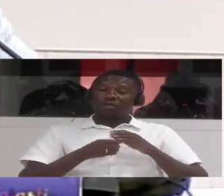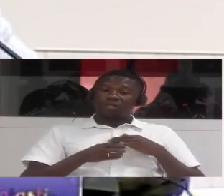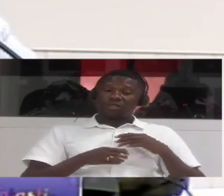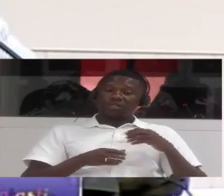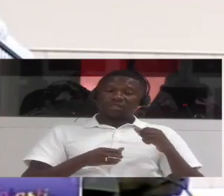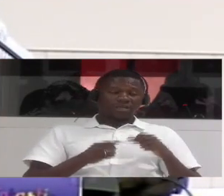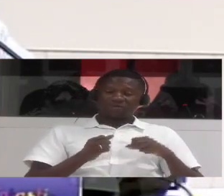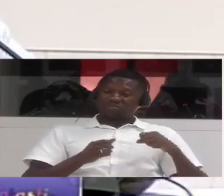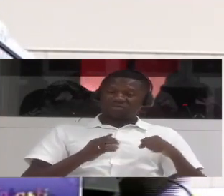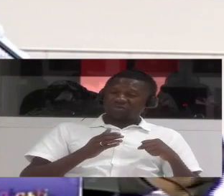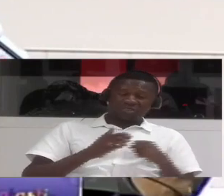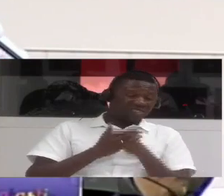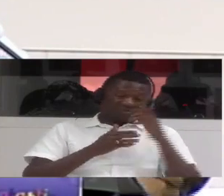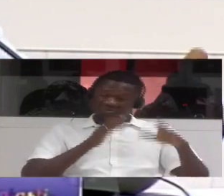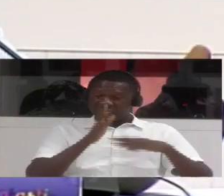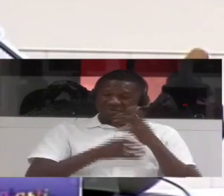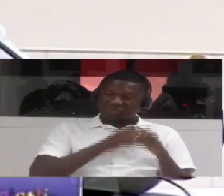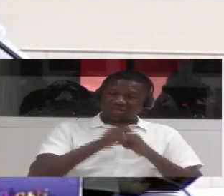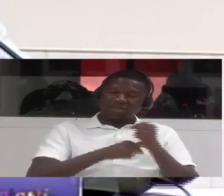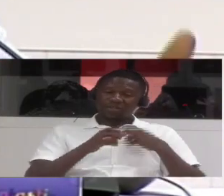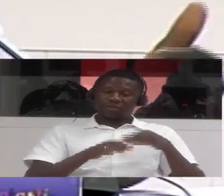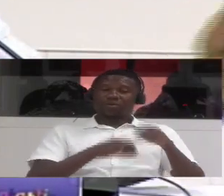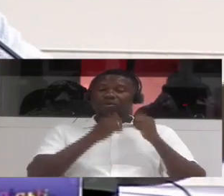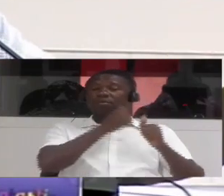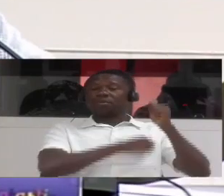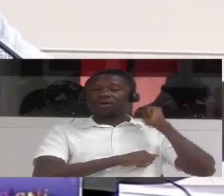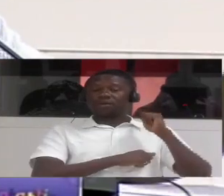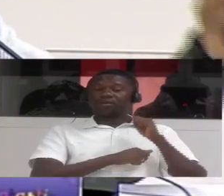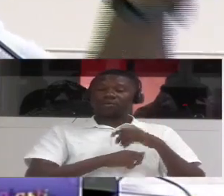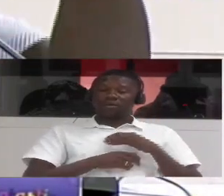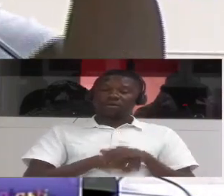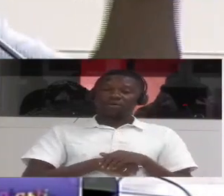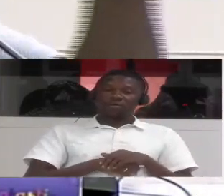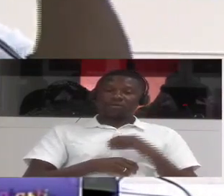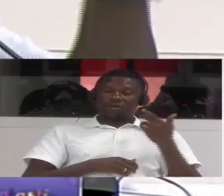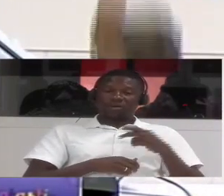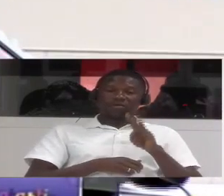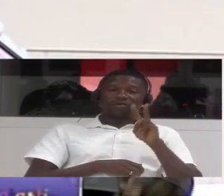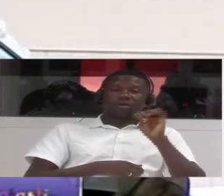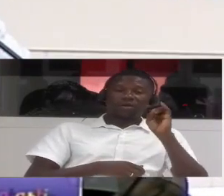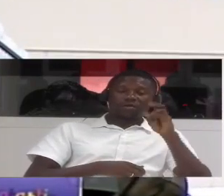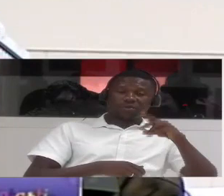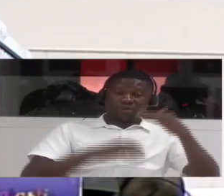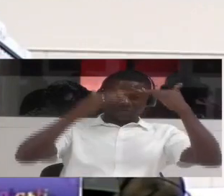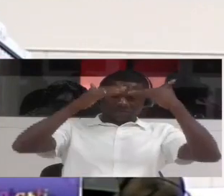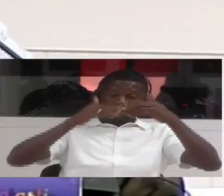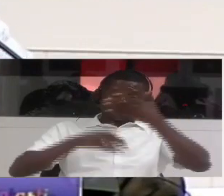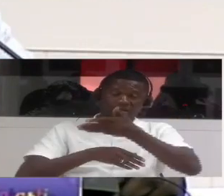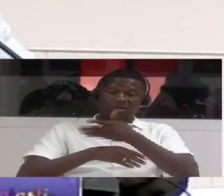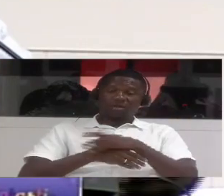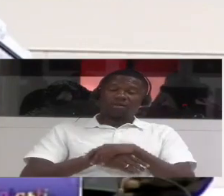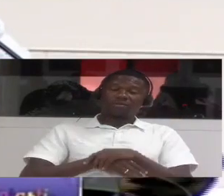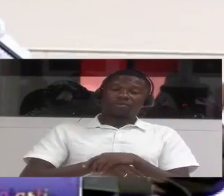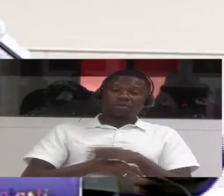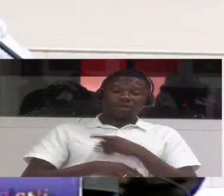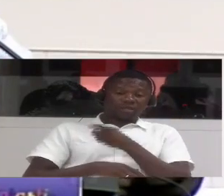of rough-handled him. And they took him behind where the podium was, or where the VIP tent was. And there,